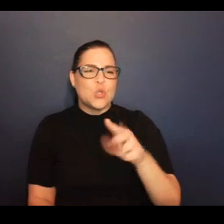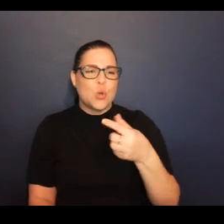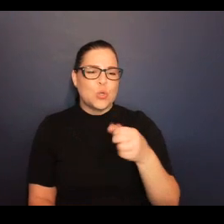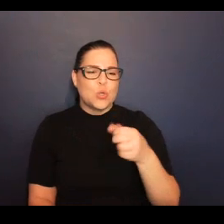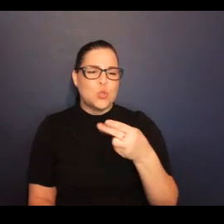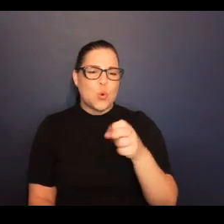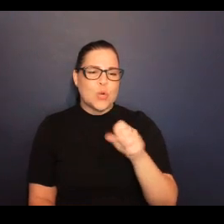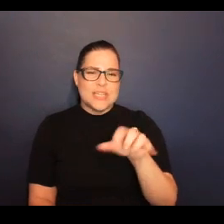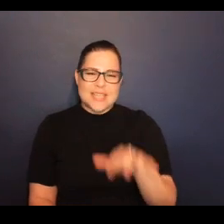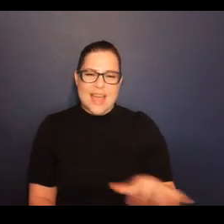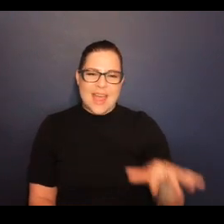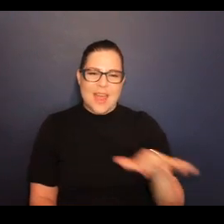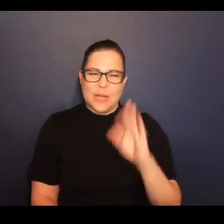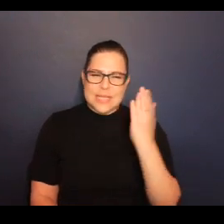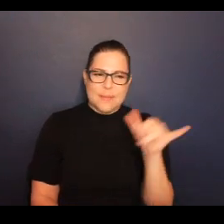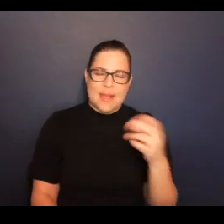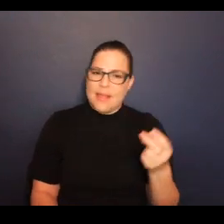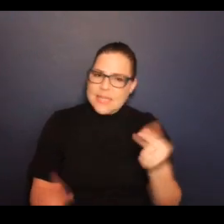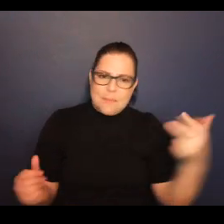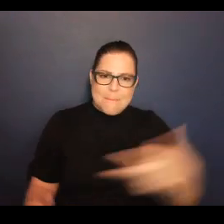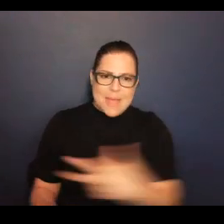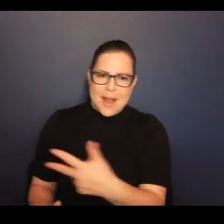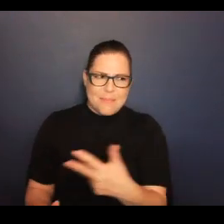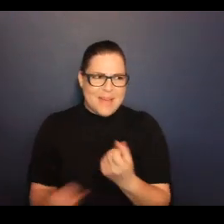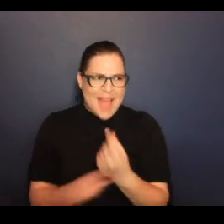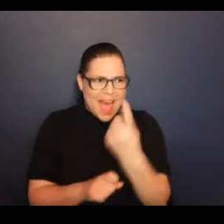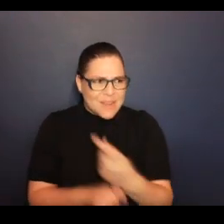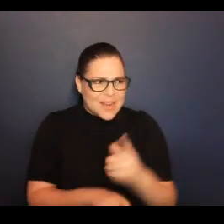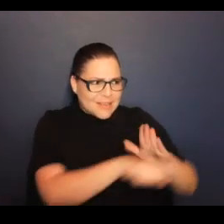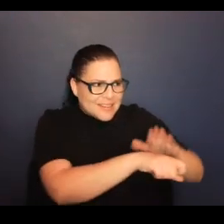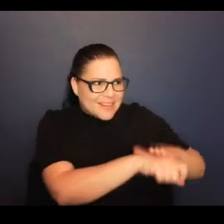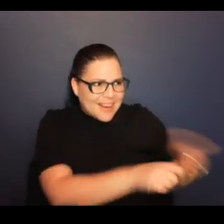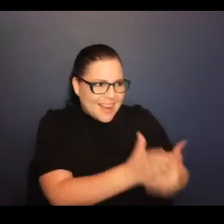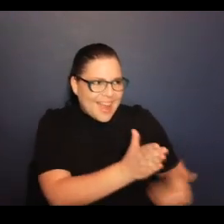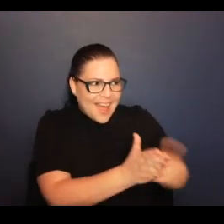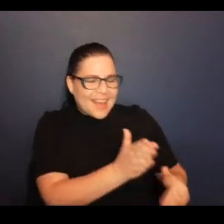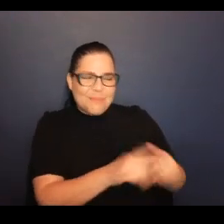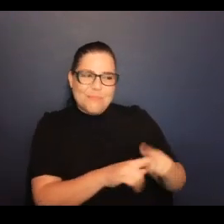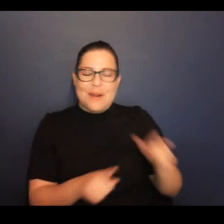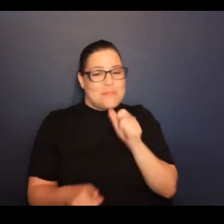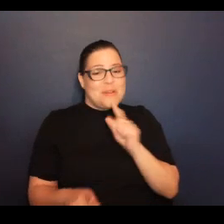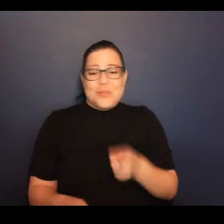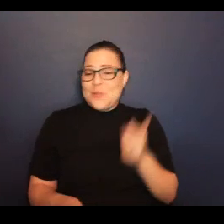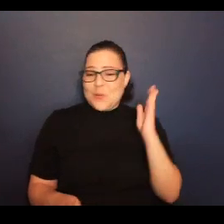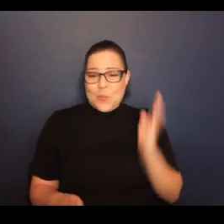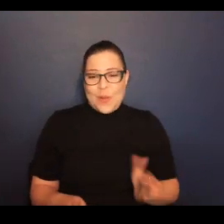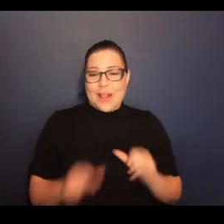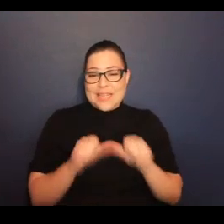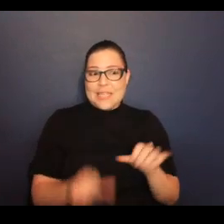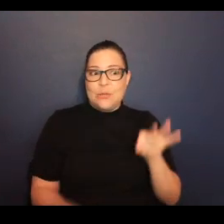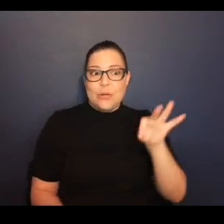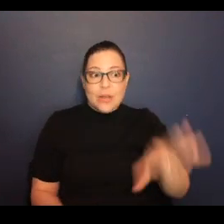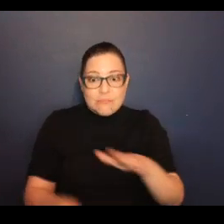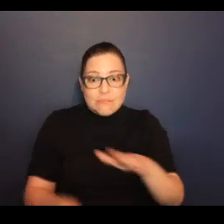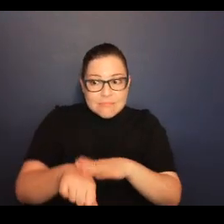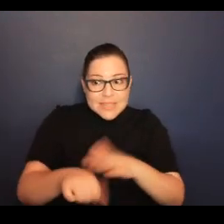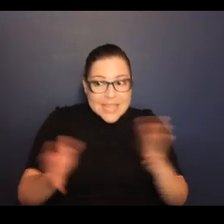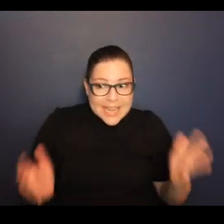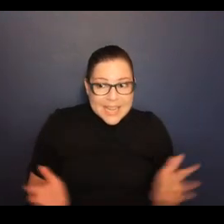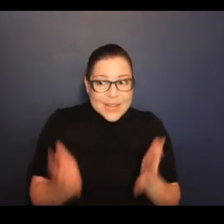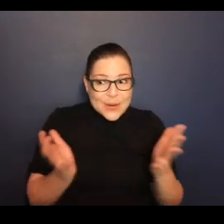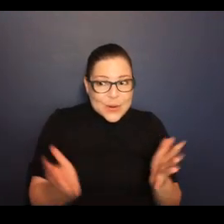vicinity, and it seems like they speed up every year. And every year I say the same thing. So I'm not sure. I definitely will continue to encourage the